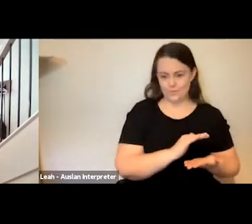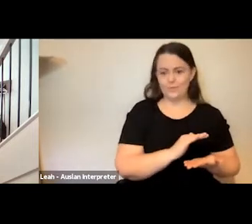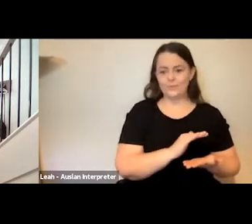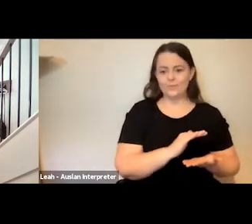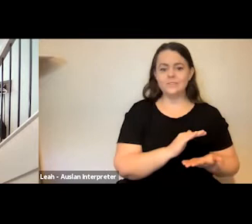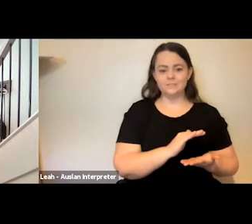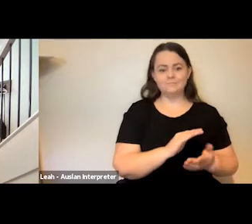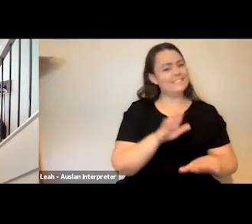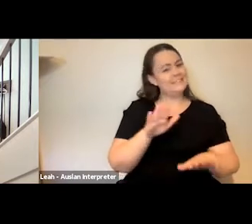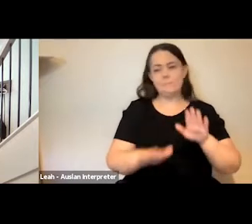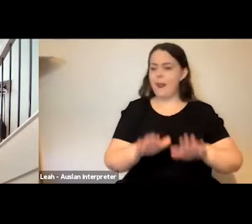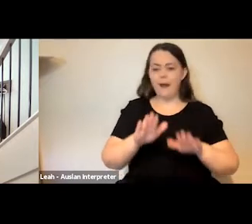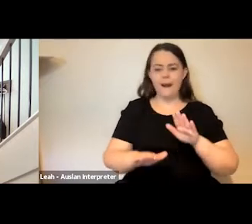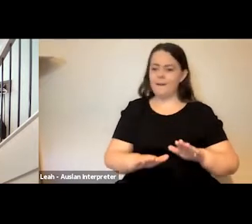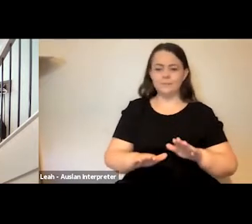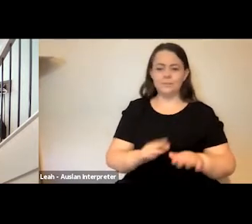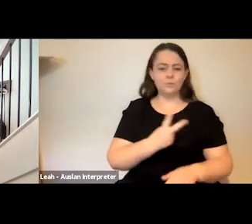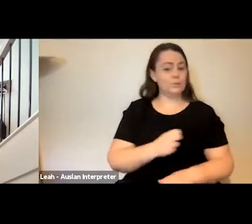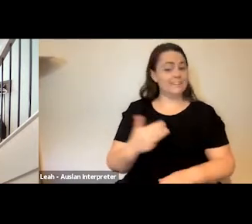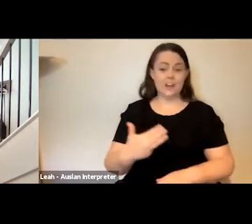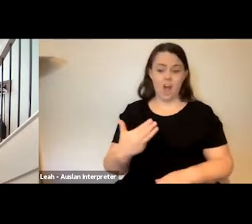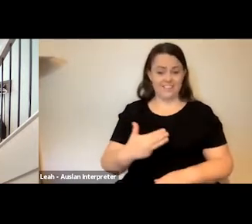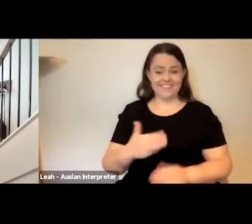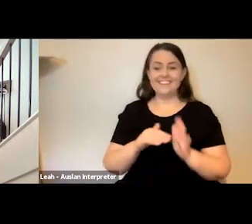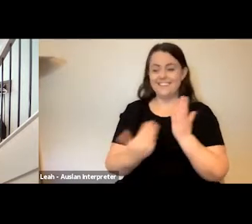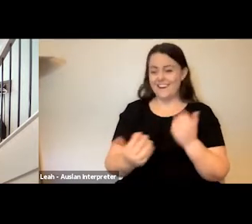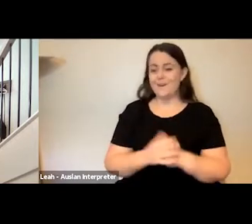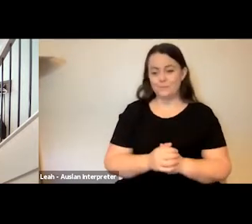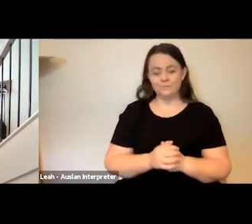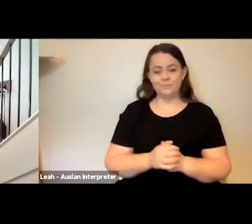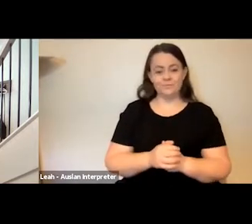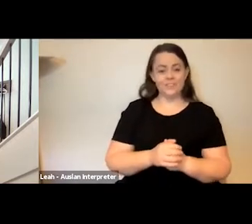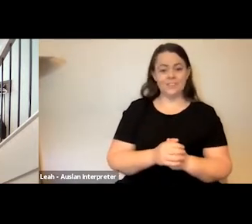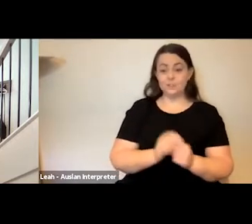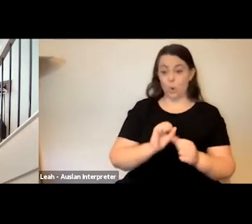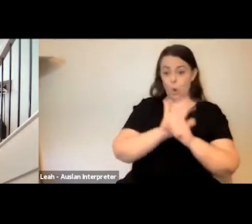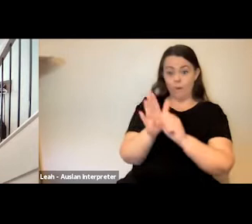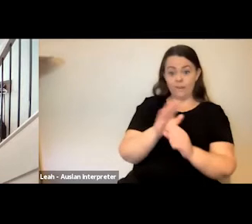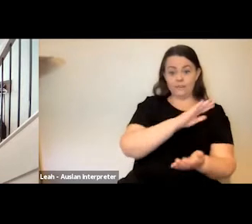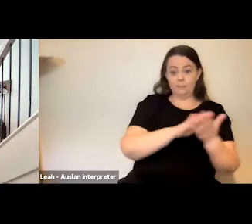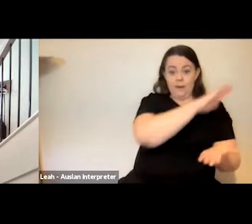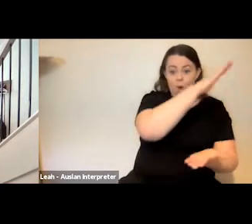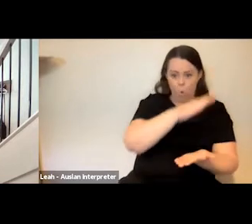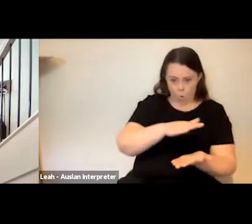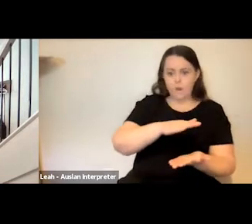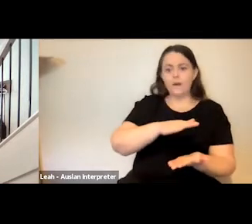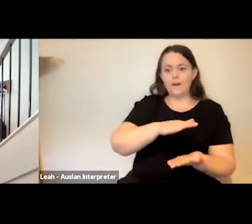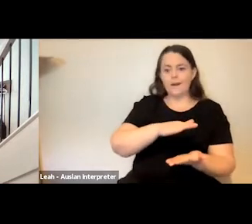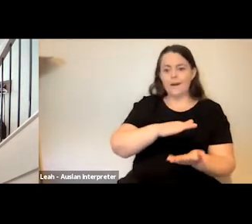what we were seeing back in 2019 and is continuing that kind of upward trend that we've been seeing for a number of